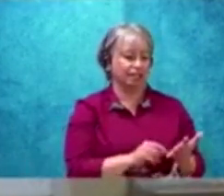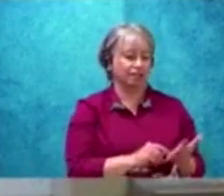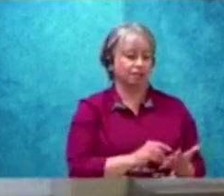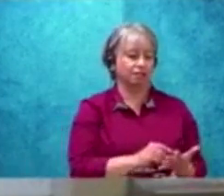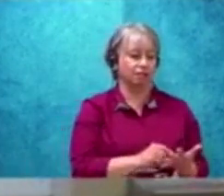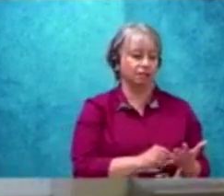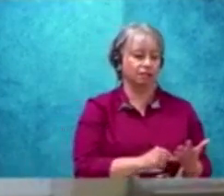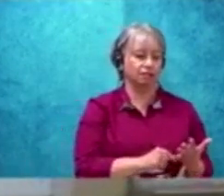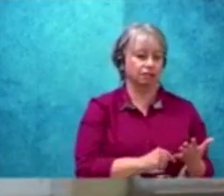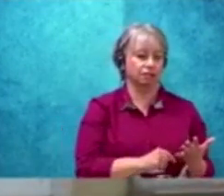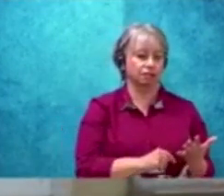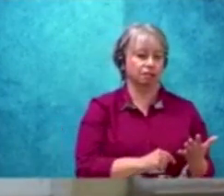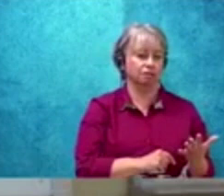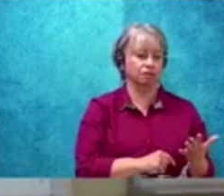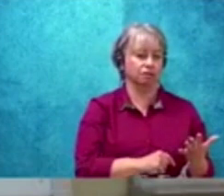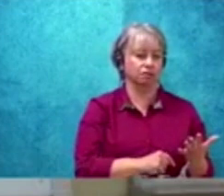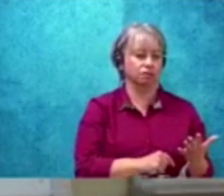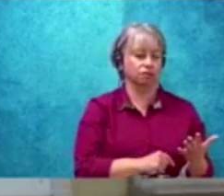48 times